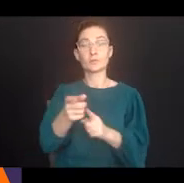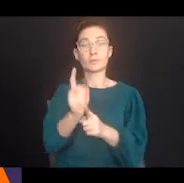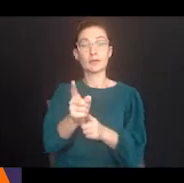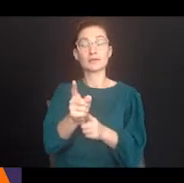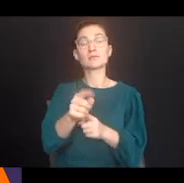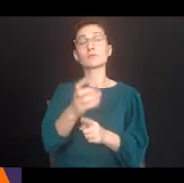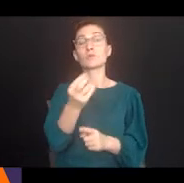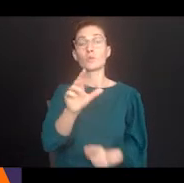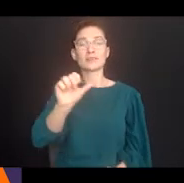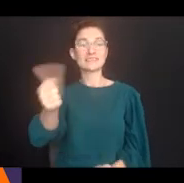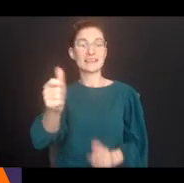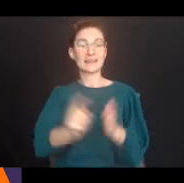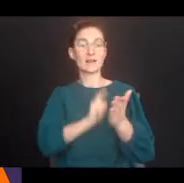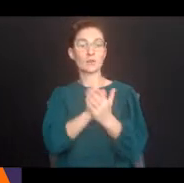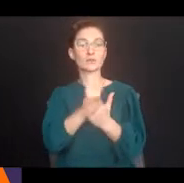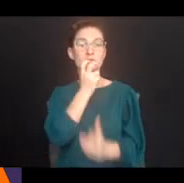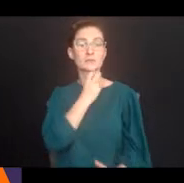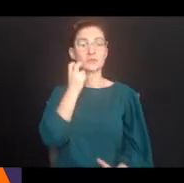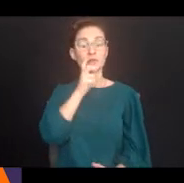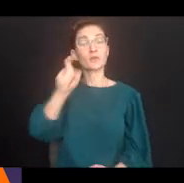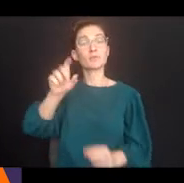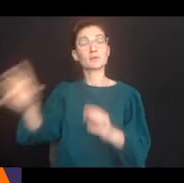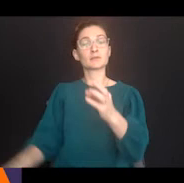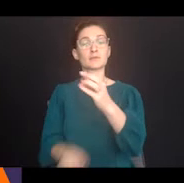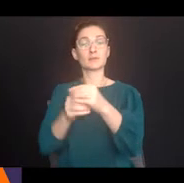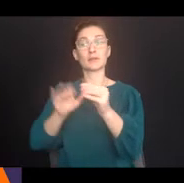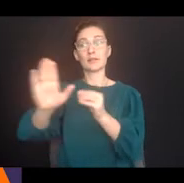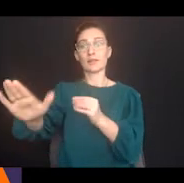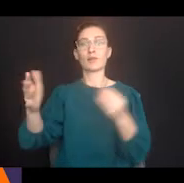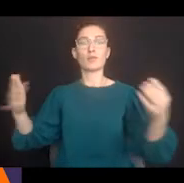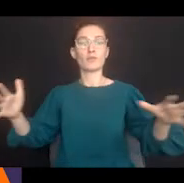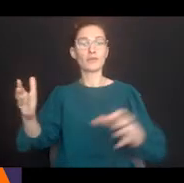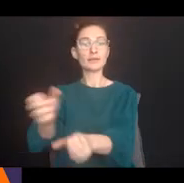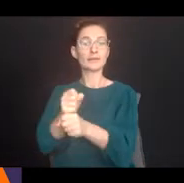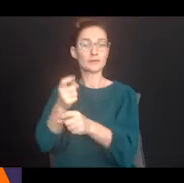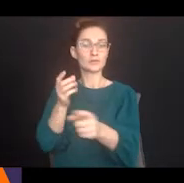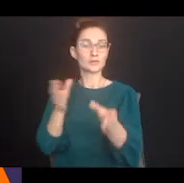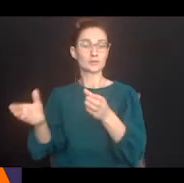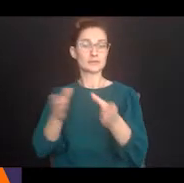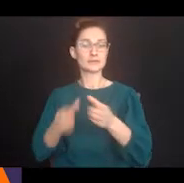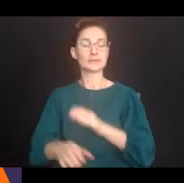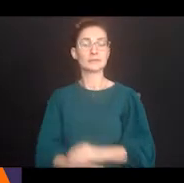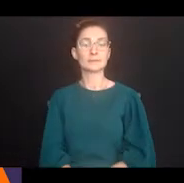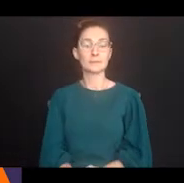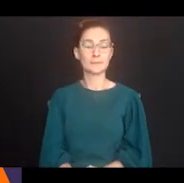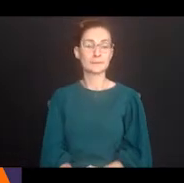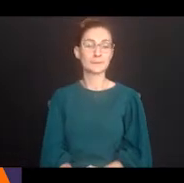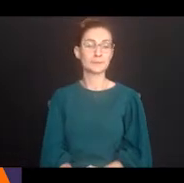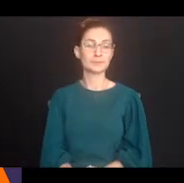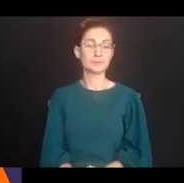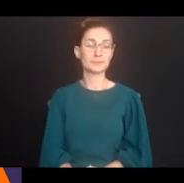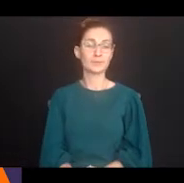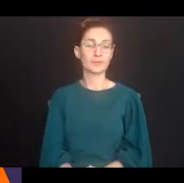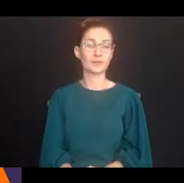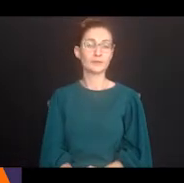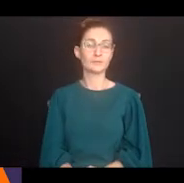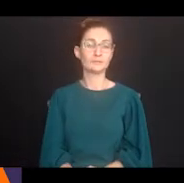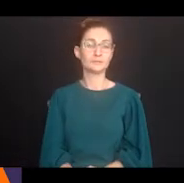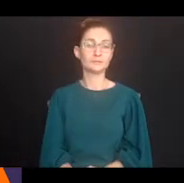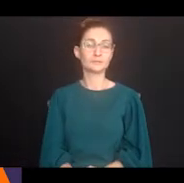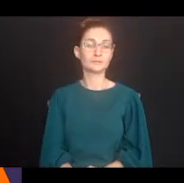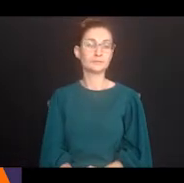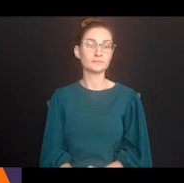speech therapy. These 10 hours must be provided in addition to special education and related services the student is already